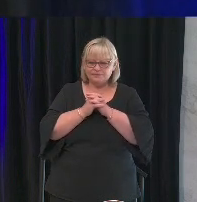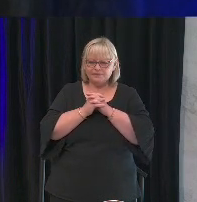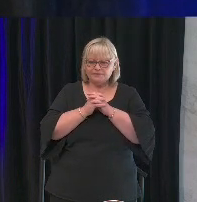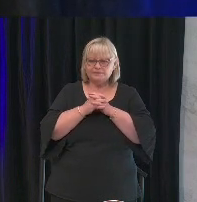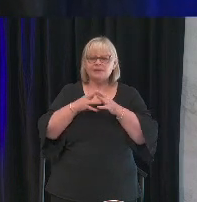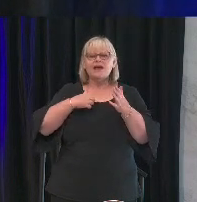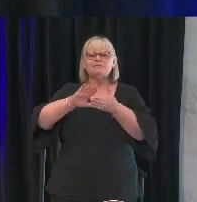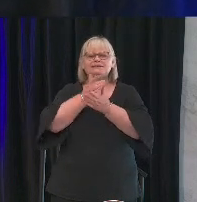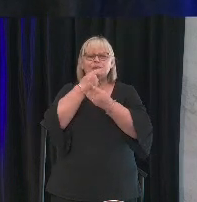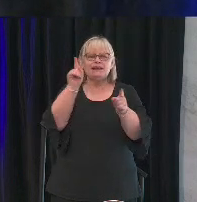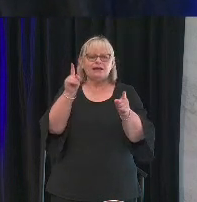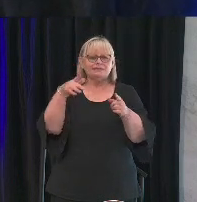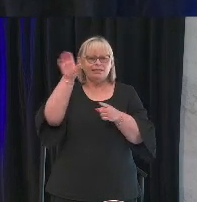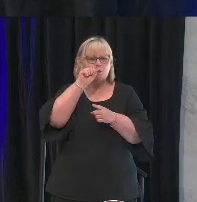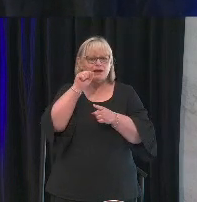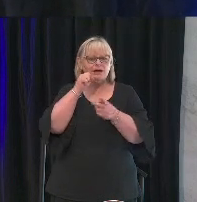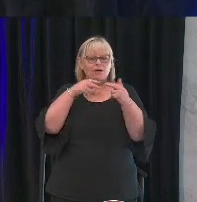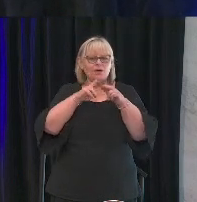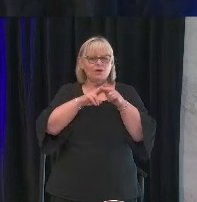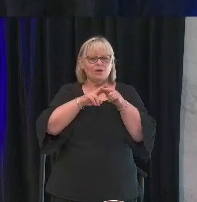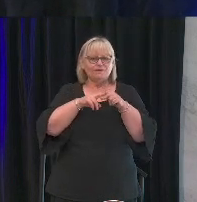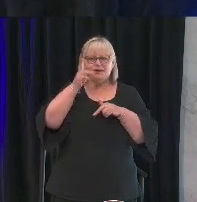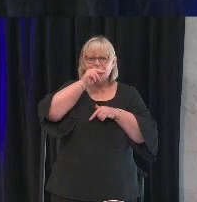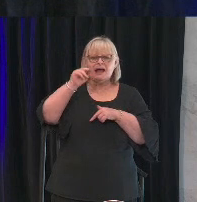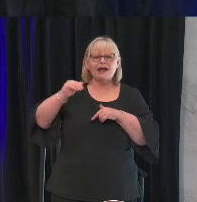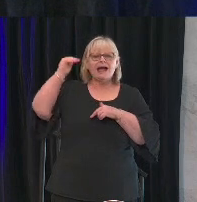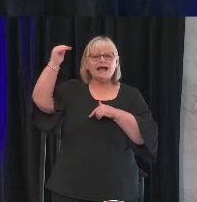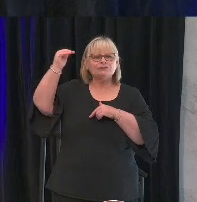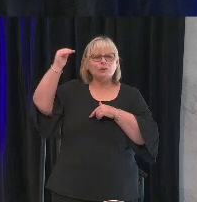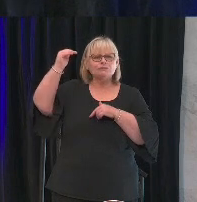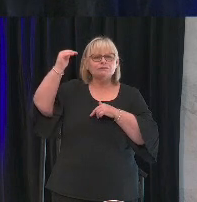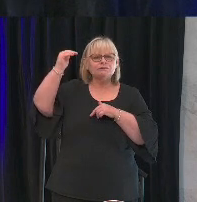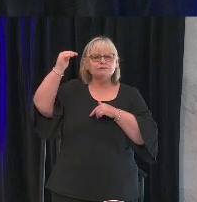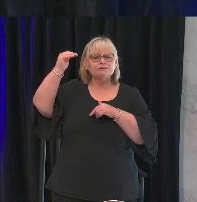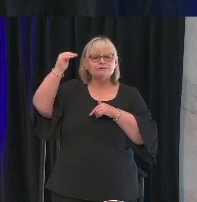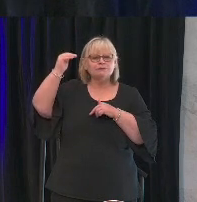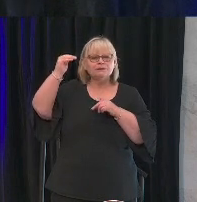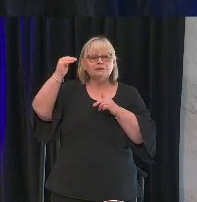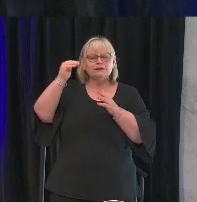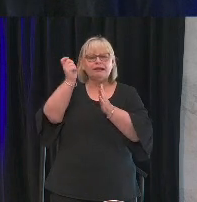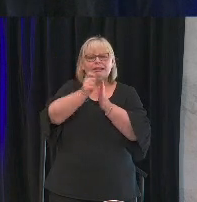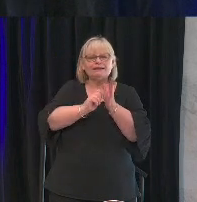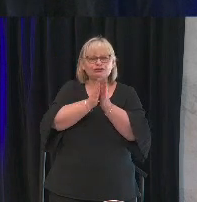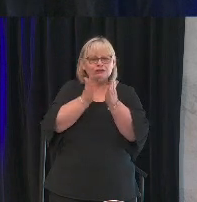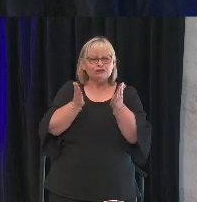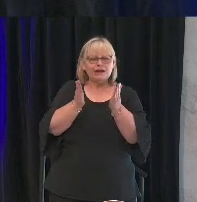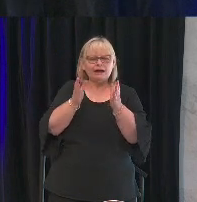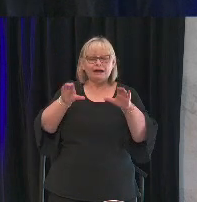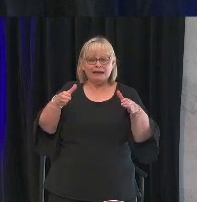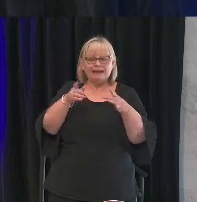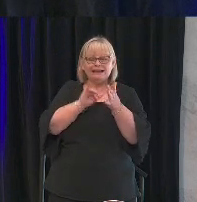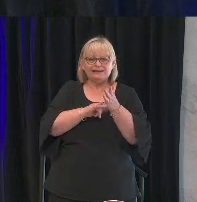And I'm pleased to announce that the winner of the Young Adult Literature category